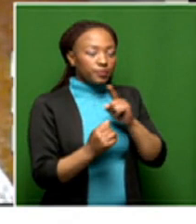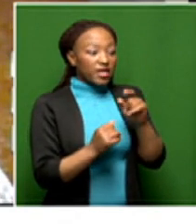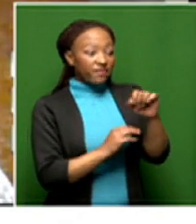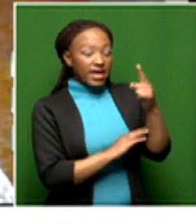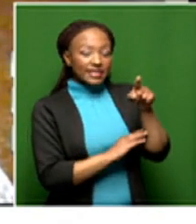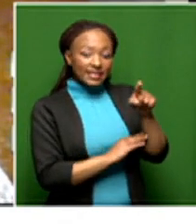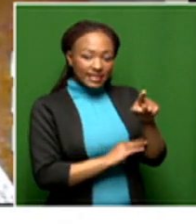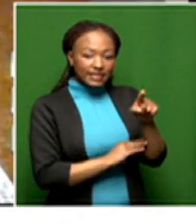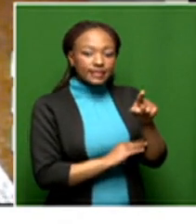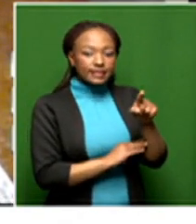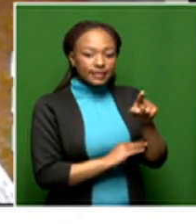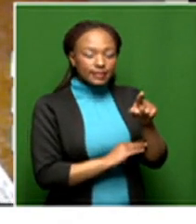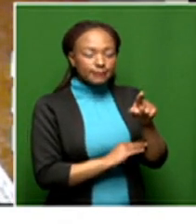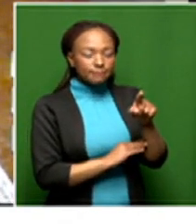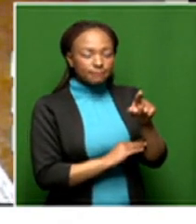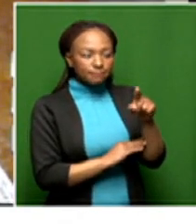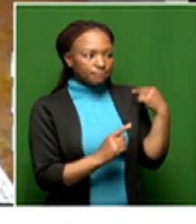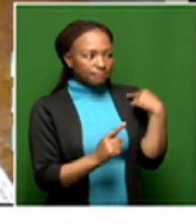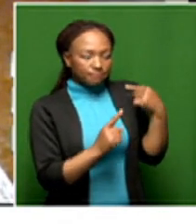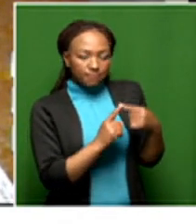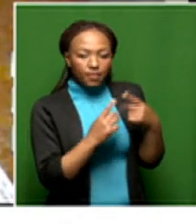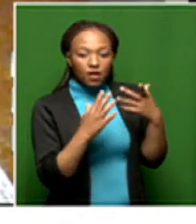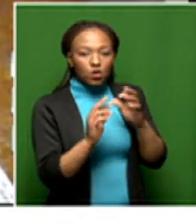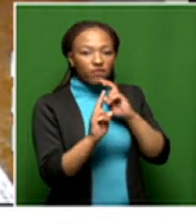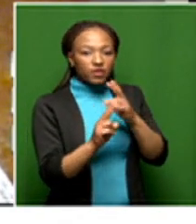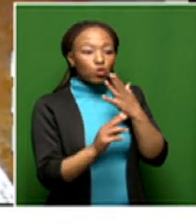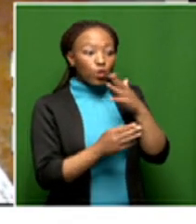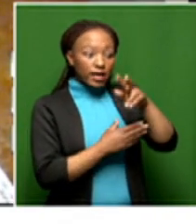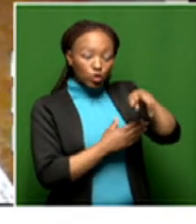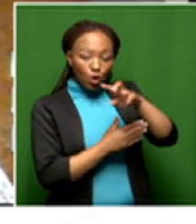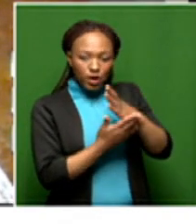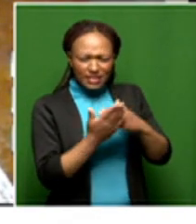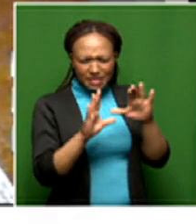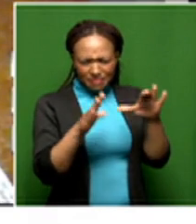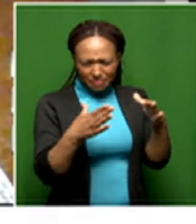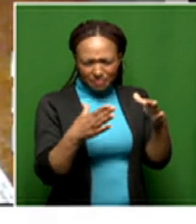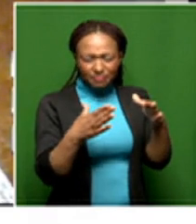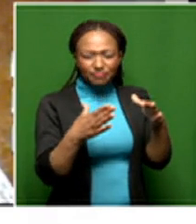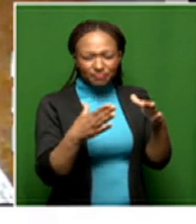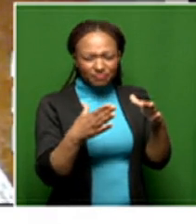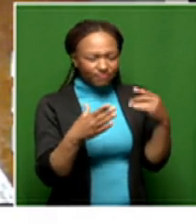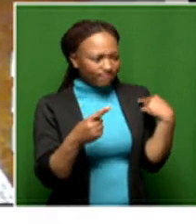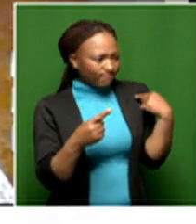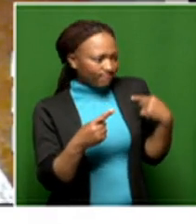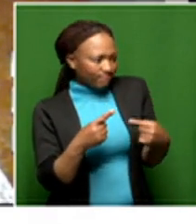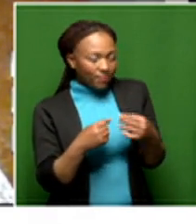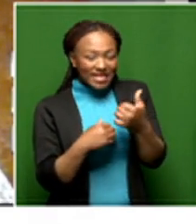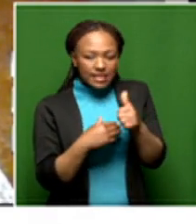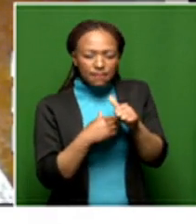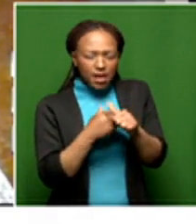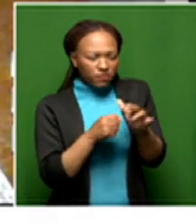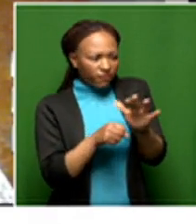talk about the devastation that was visited upon tourism as a sector. 6 whole months